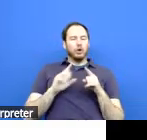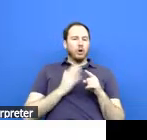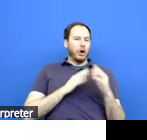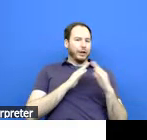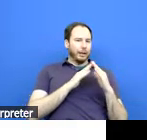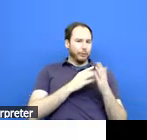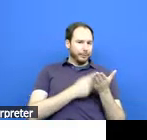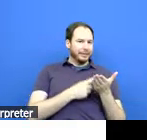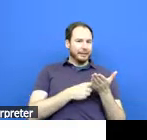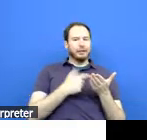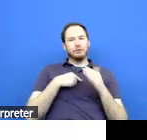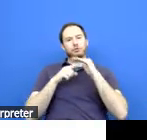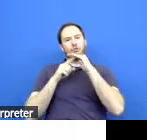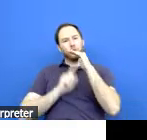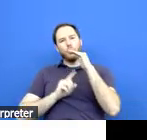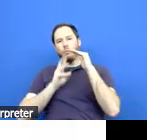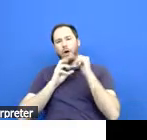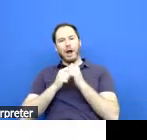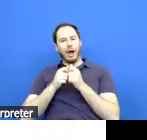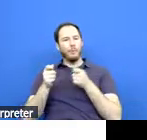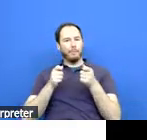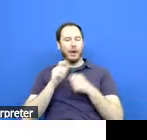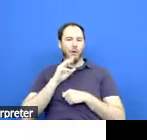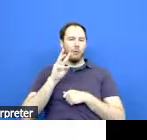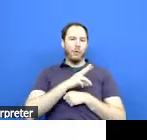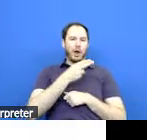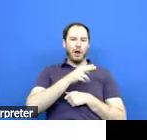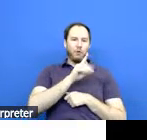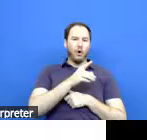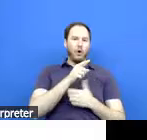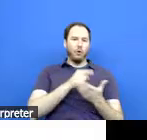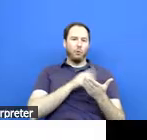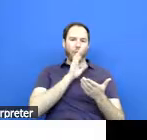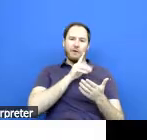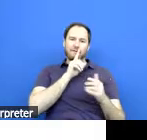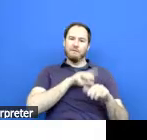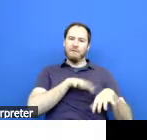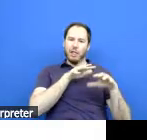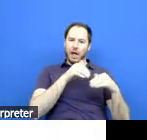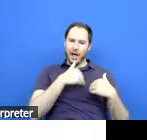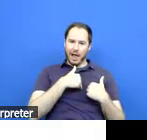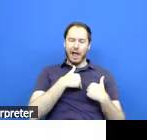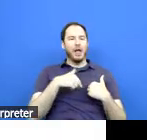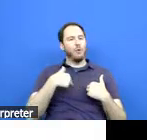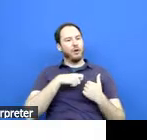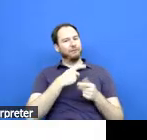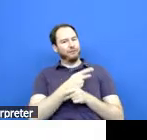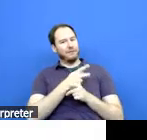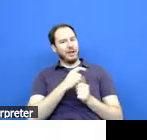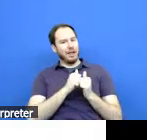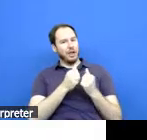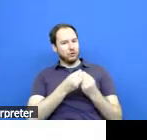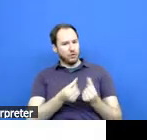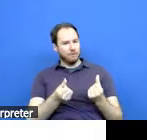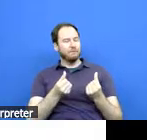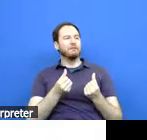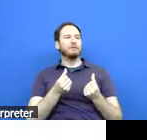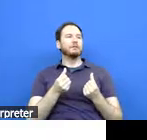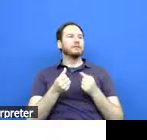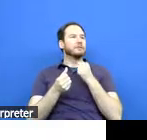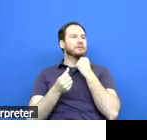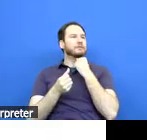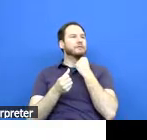know that was brought up on West Henry Road. There's some flooding there that we're looking into. The kind of the